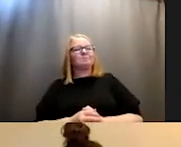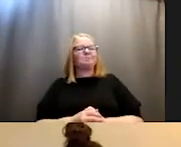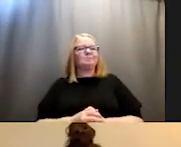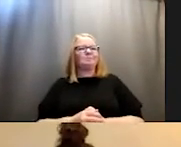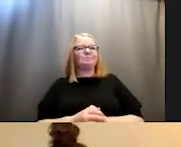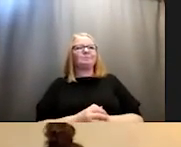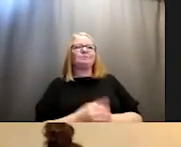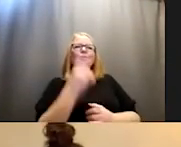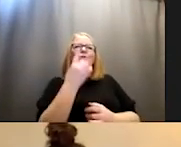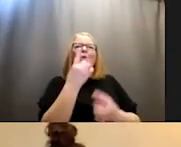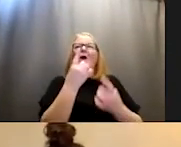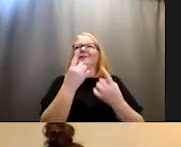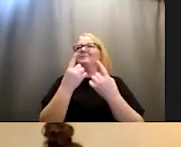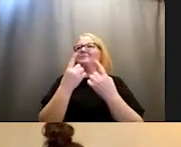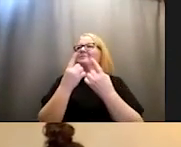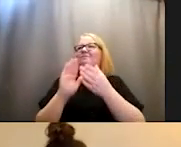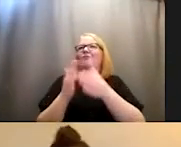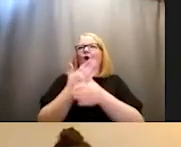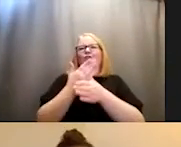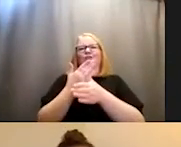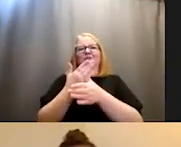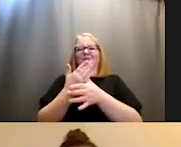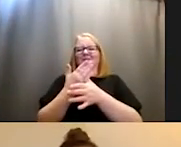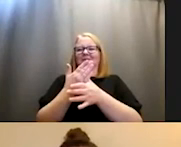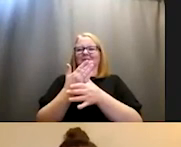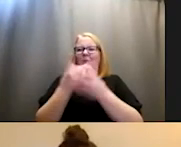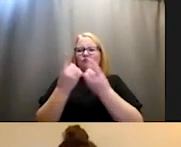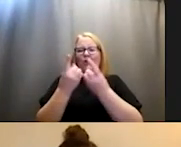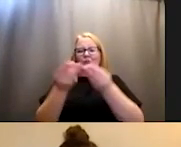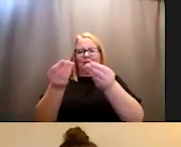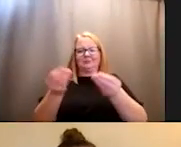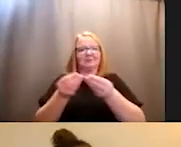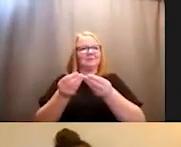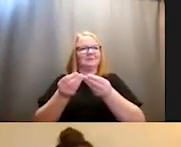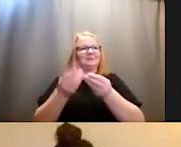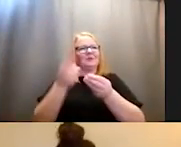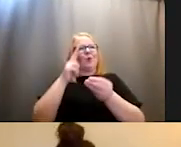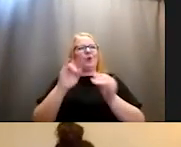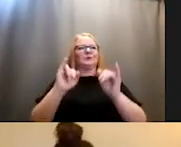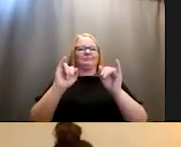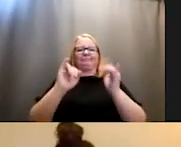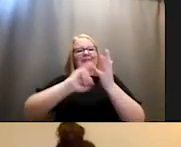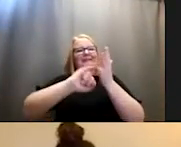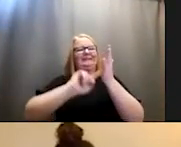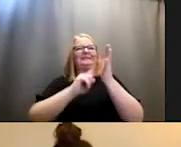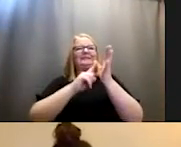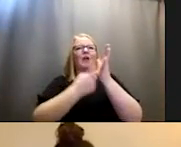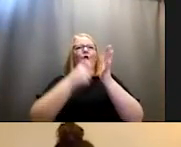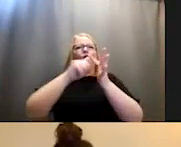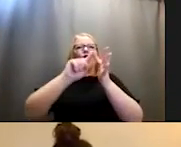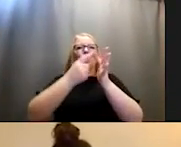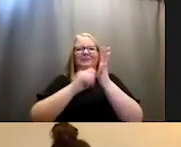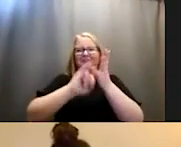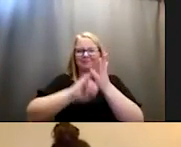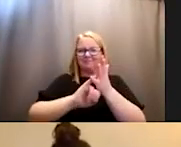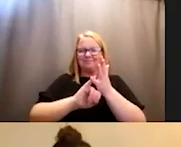One of the first products that she produced was Starkers. It was from the first range in 1966, and it's literally